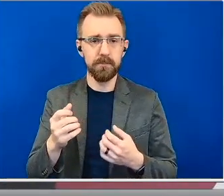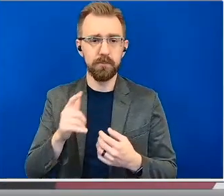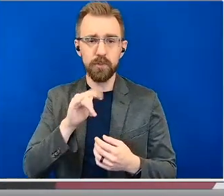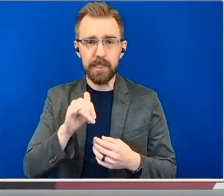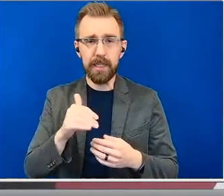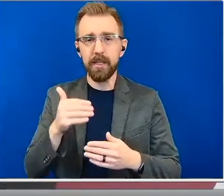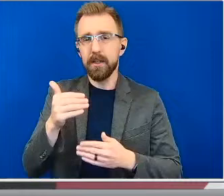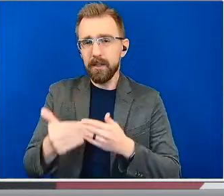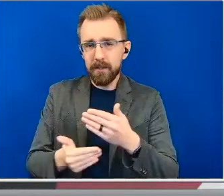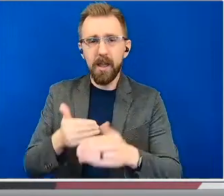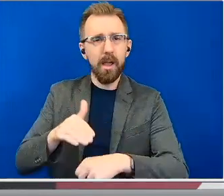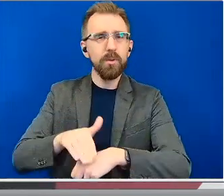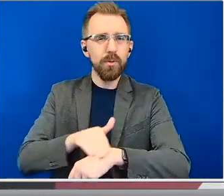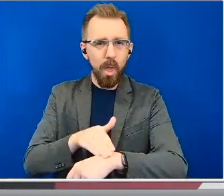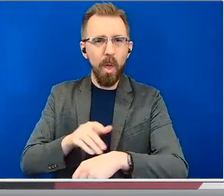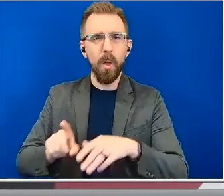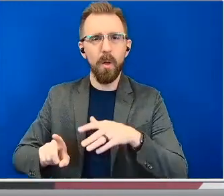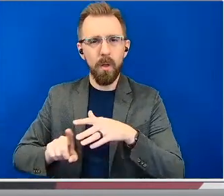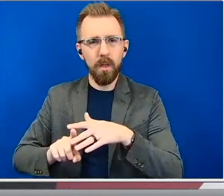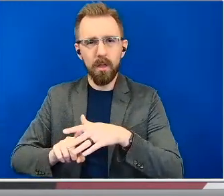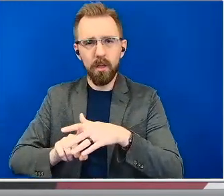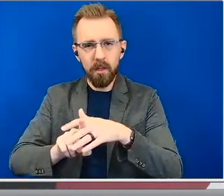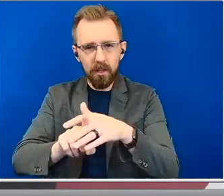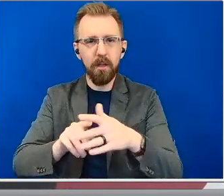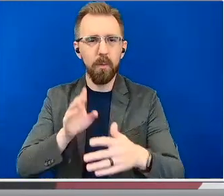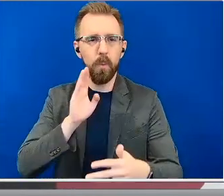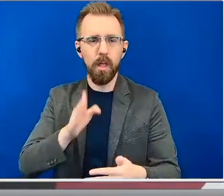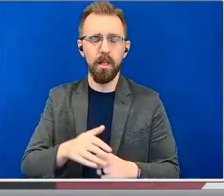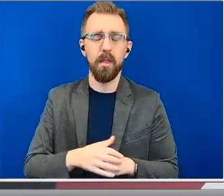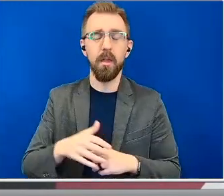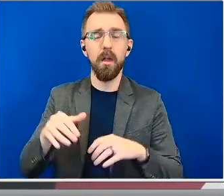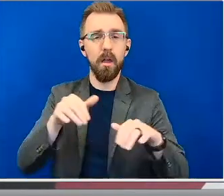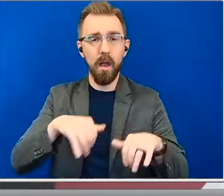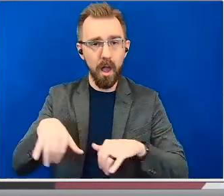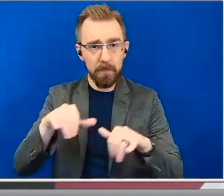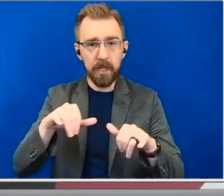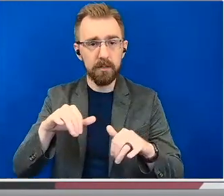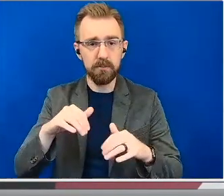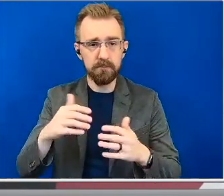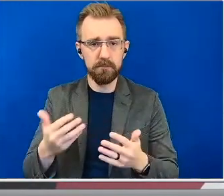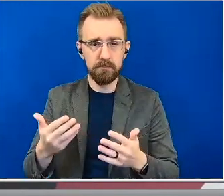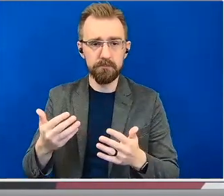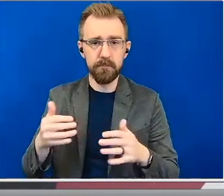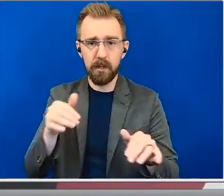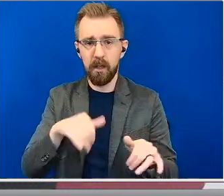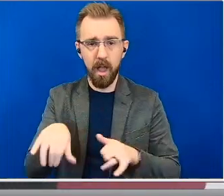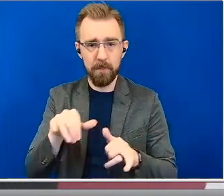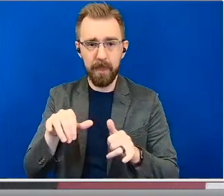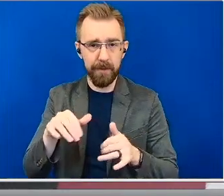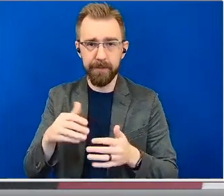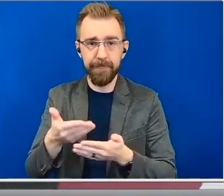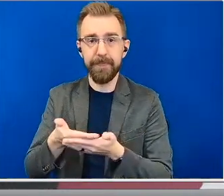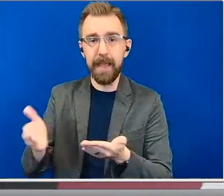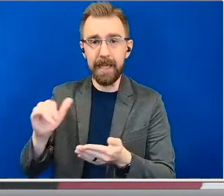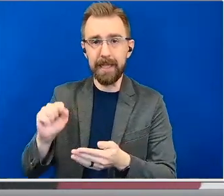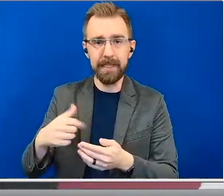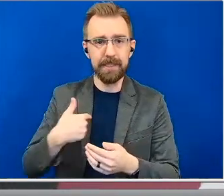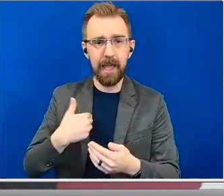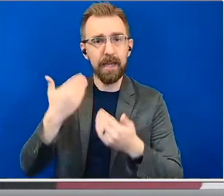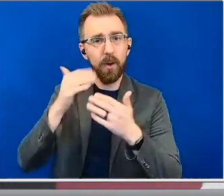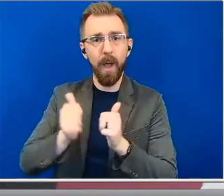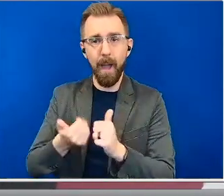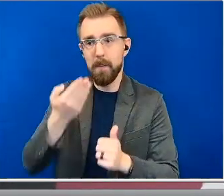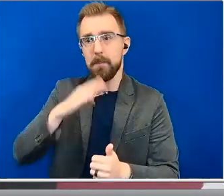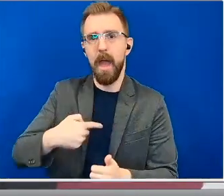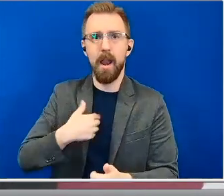of atrial fibrillation, and the most common comment I get is, I just did not know how bad I felt until I actually